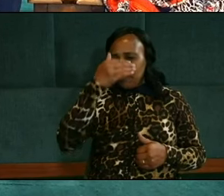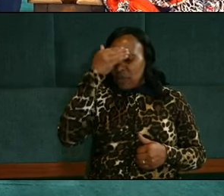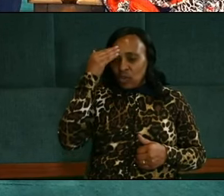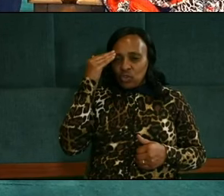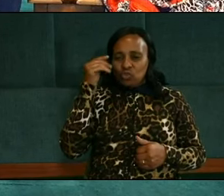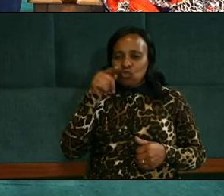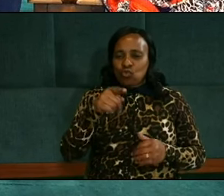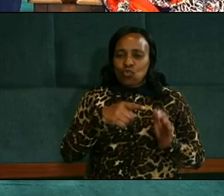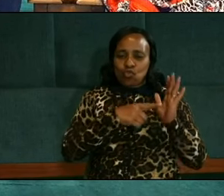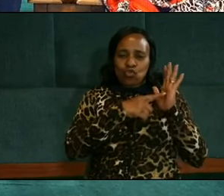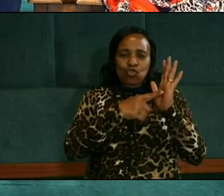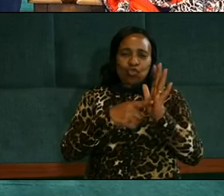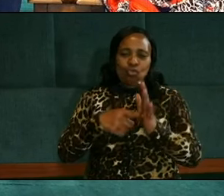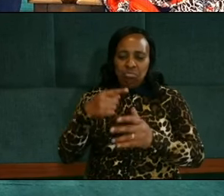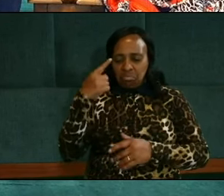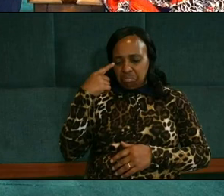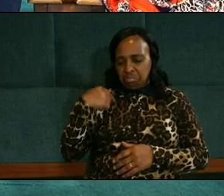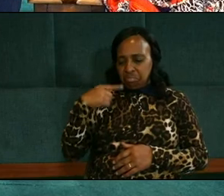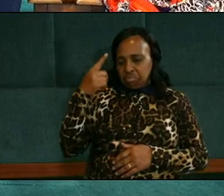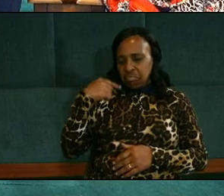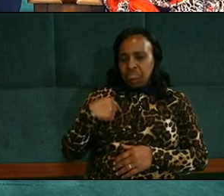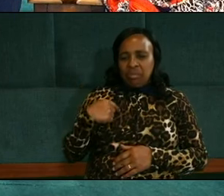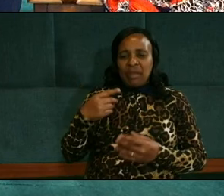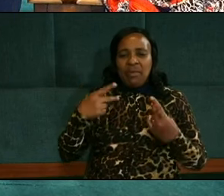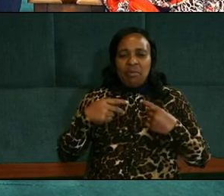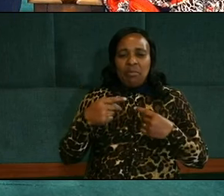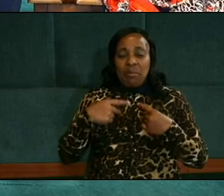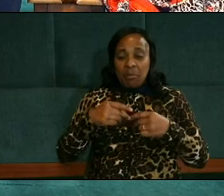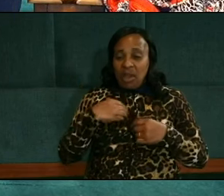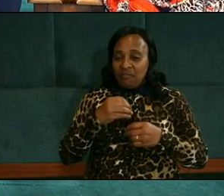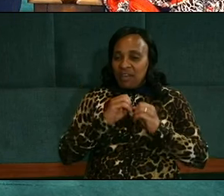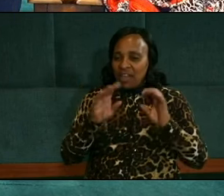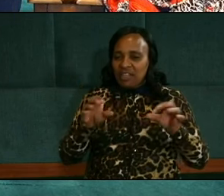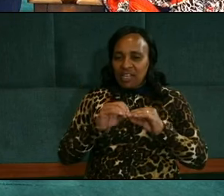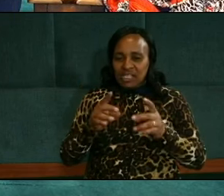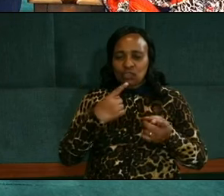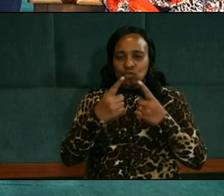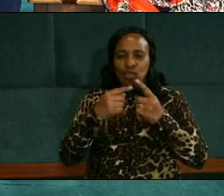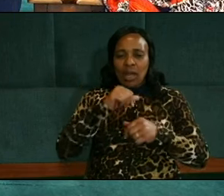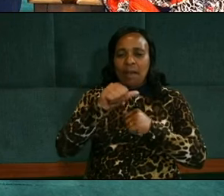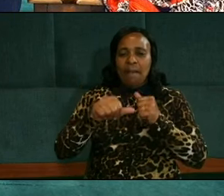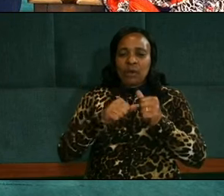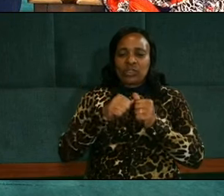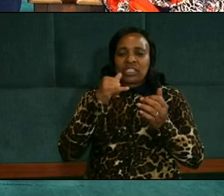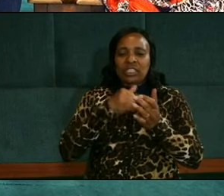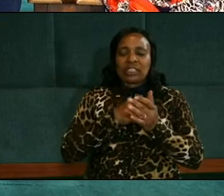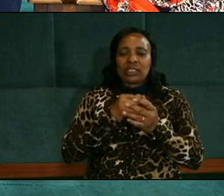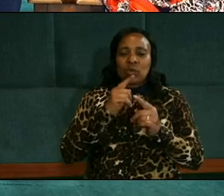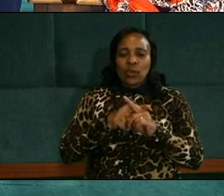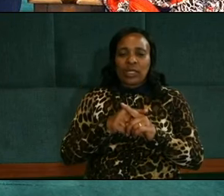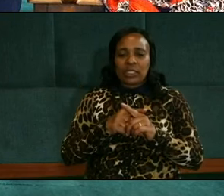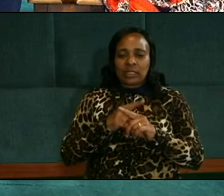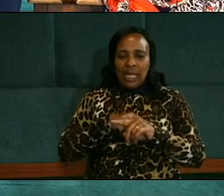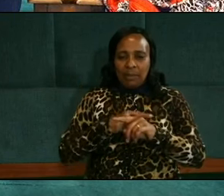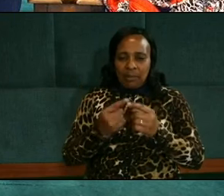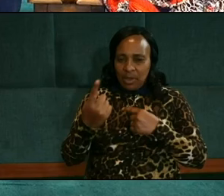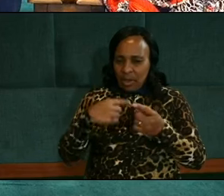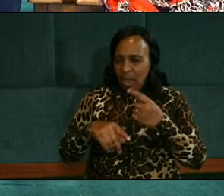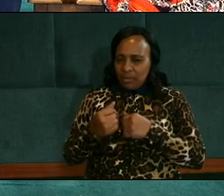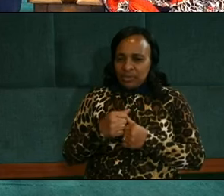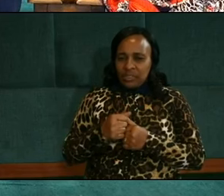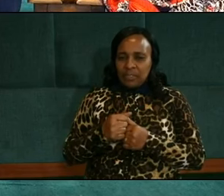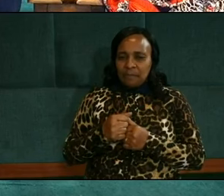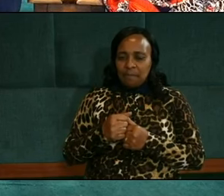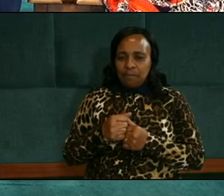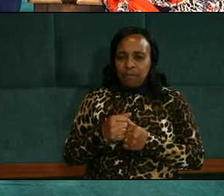showing off, people have nothing to be jealous about when it comes to you. That's fire. If you're not showing off, people